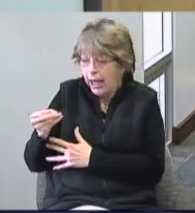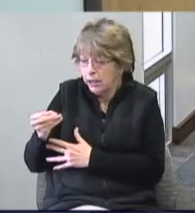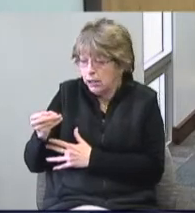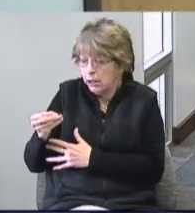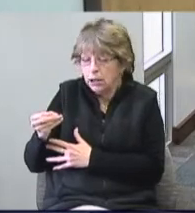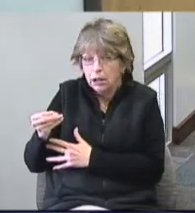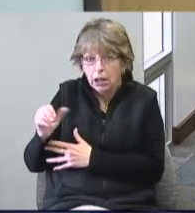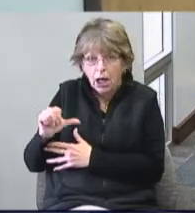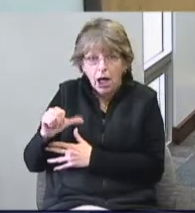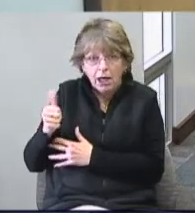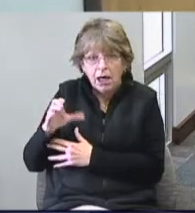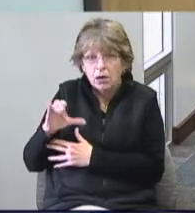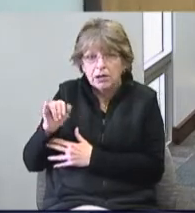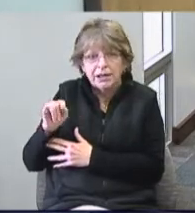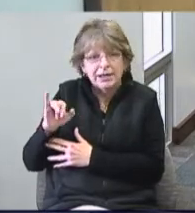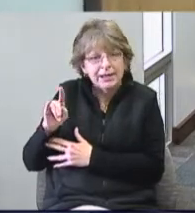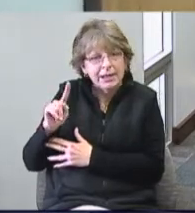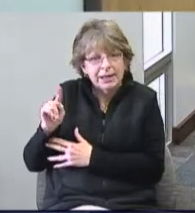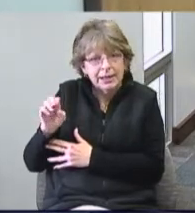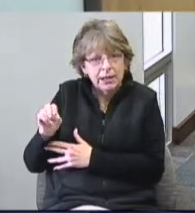of was some bragging.